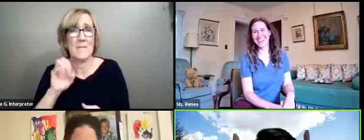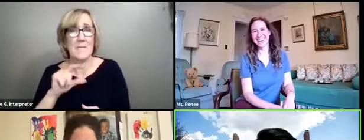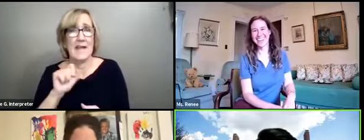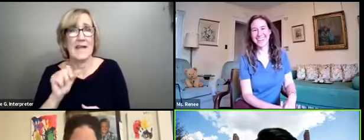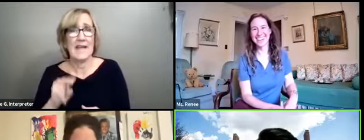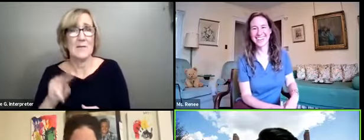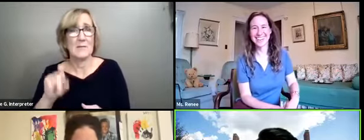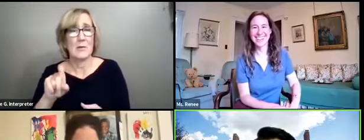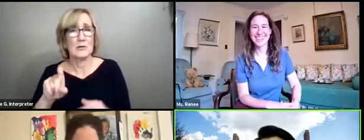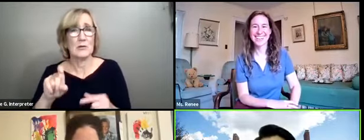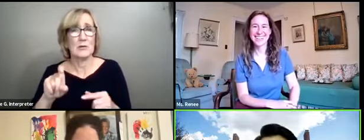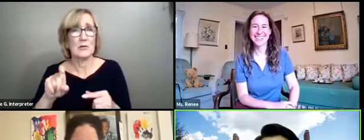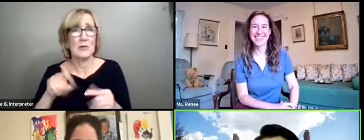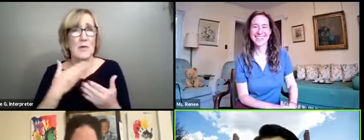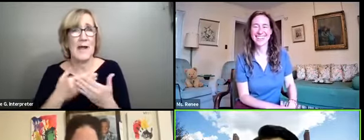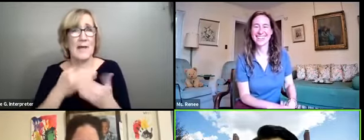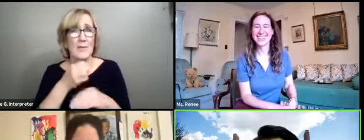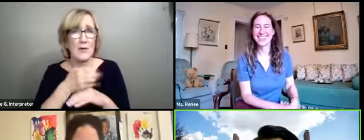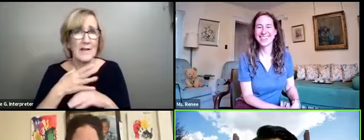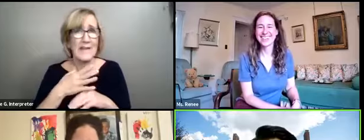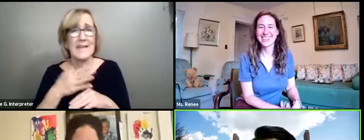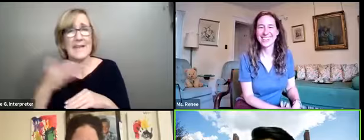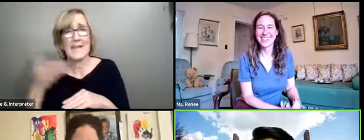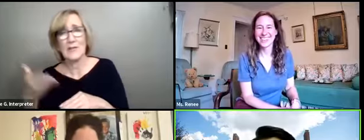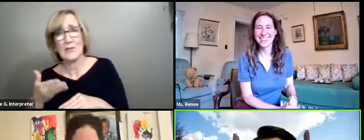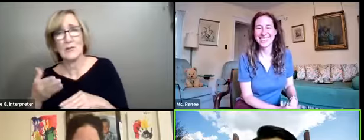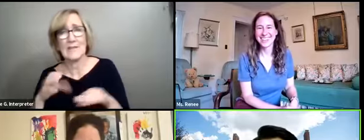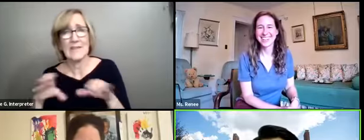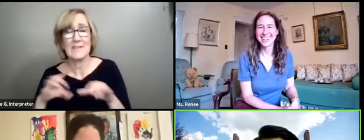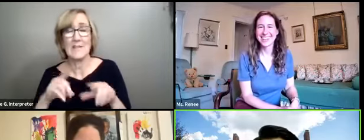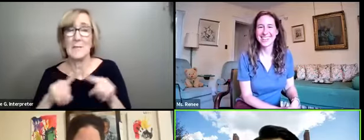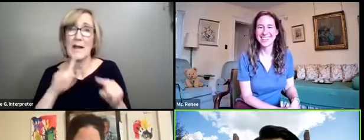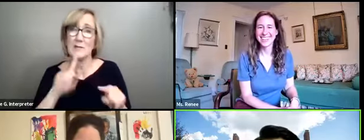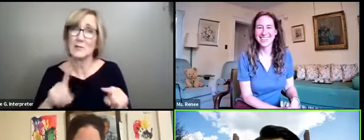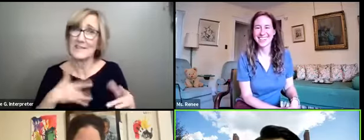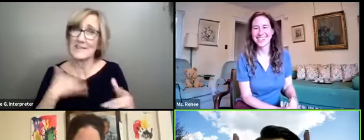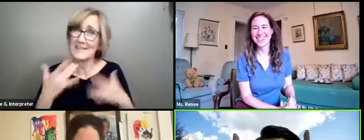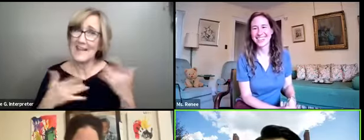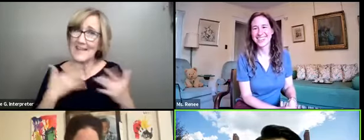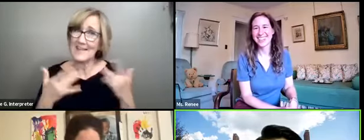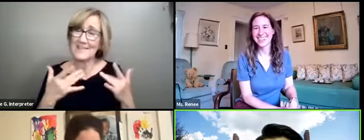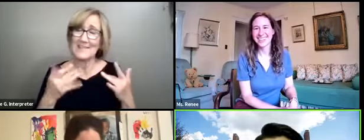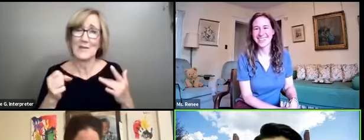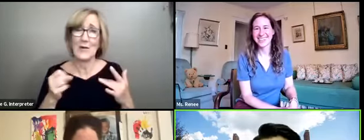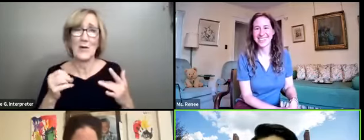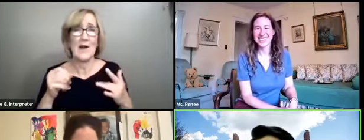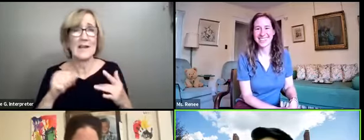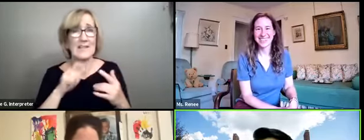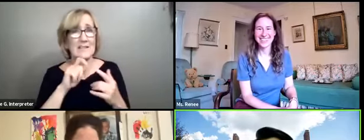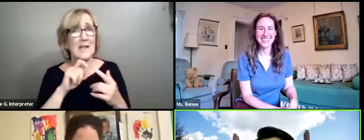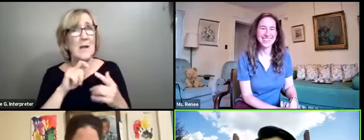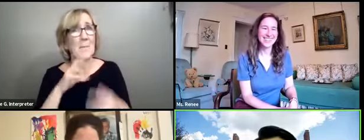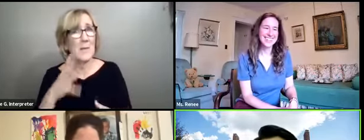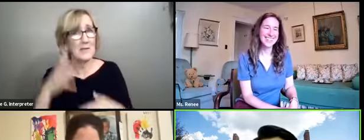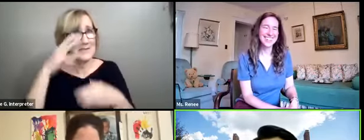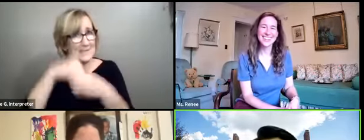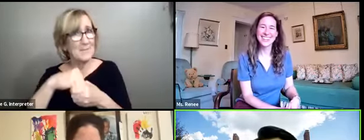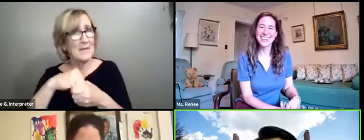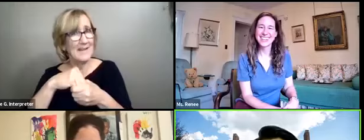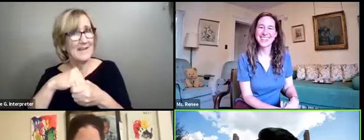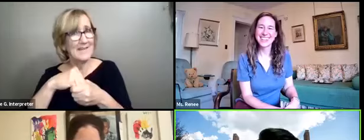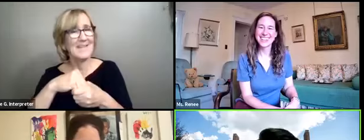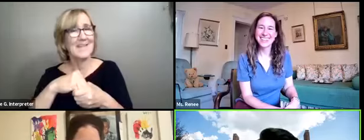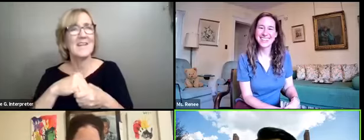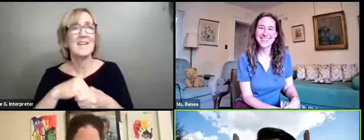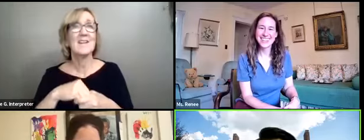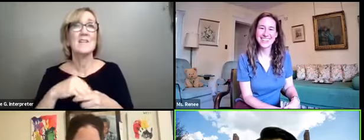then I introduced the activity. I was just super excited about it. I love being able to civically participate. So